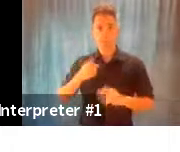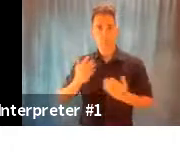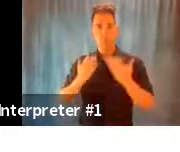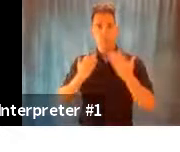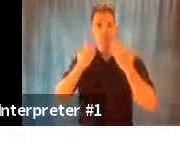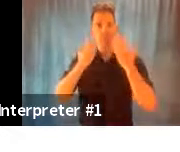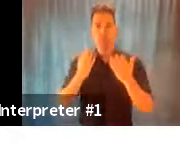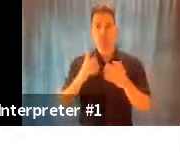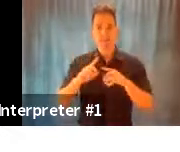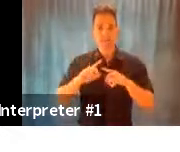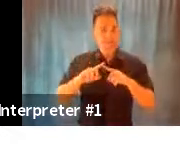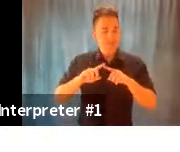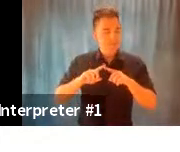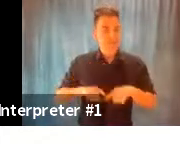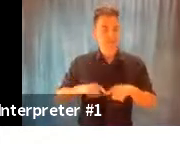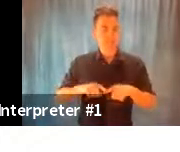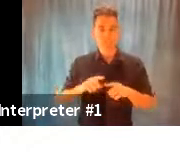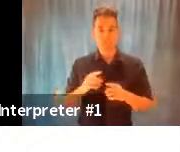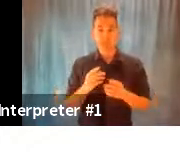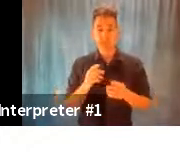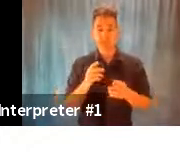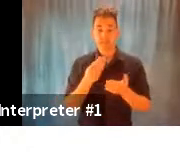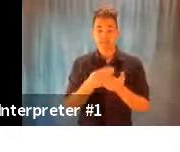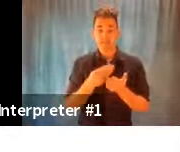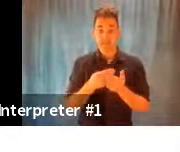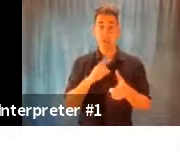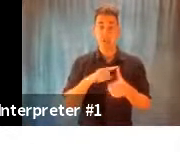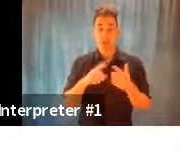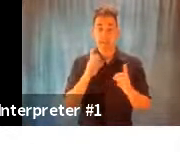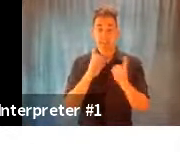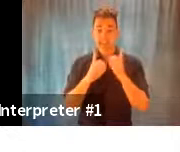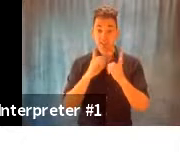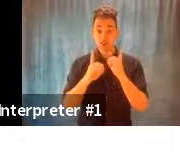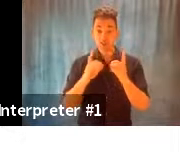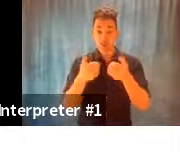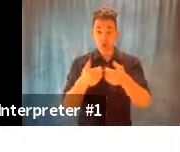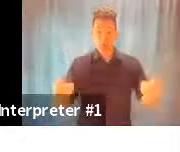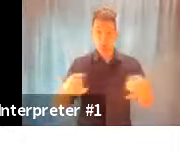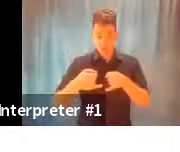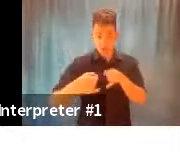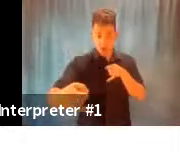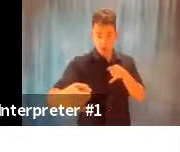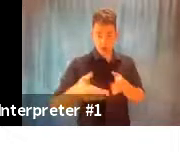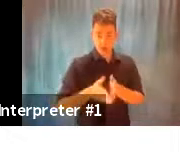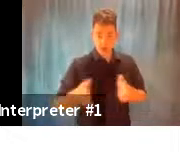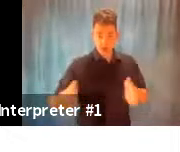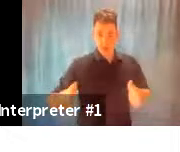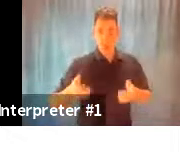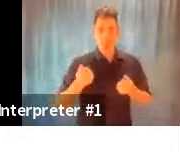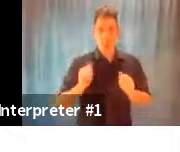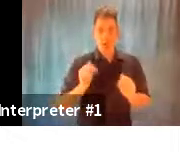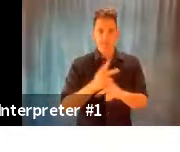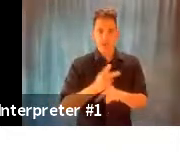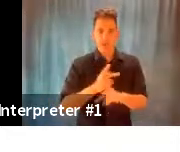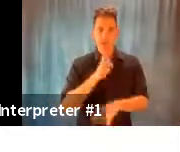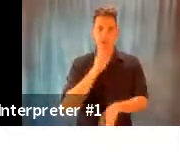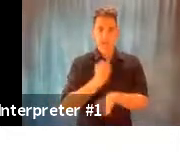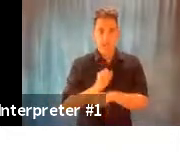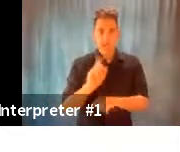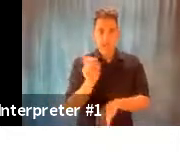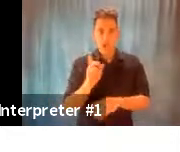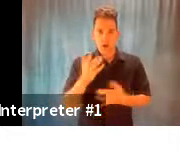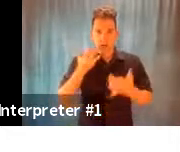resources first to mapping the digital divide better so that we can understand how these disparities exist in our city and where